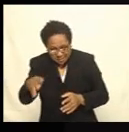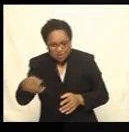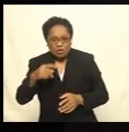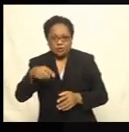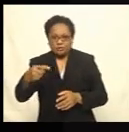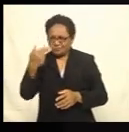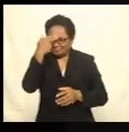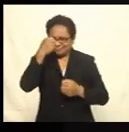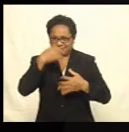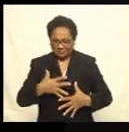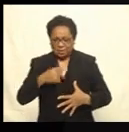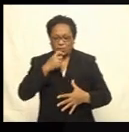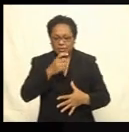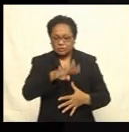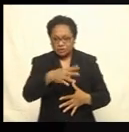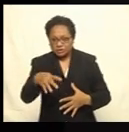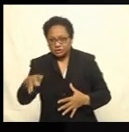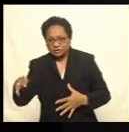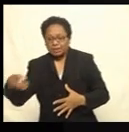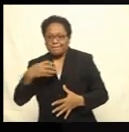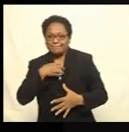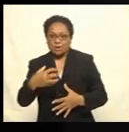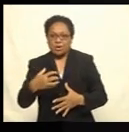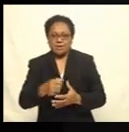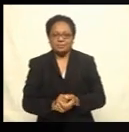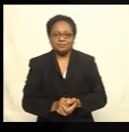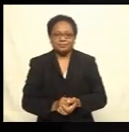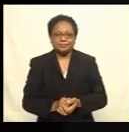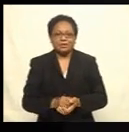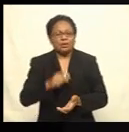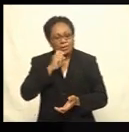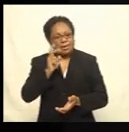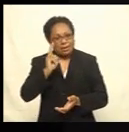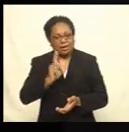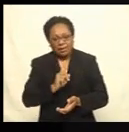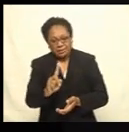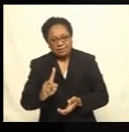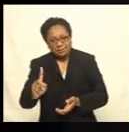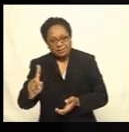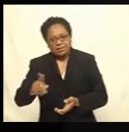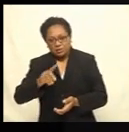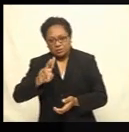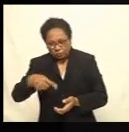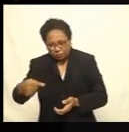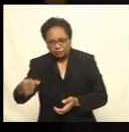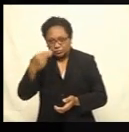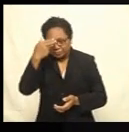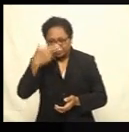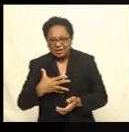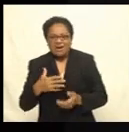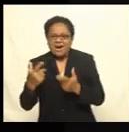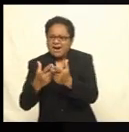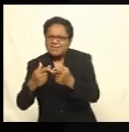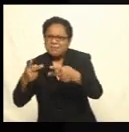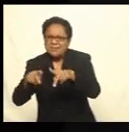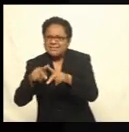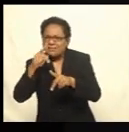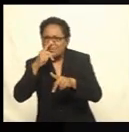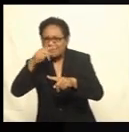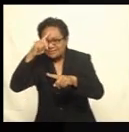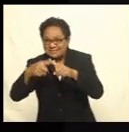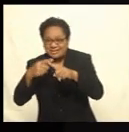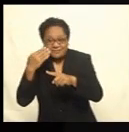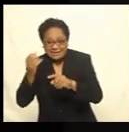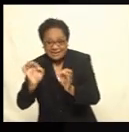these high-risk areas during this lockdown. In the lower-risk areas, screening will